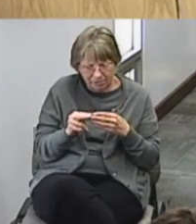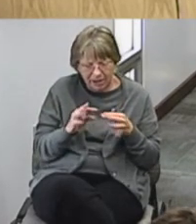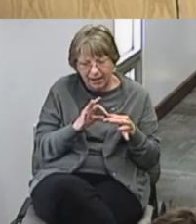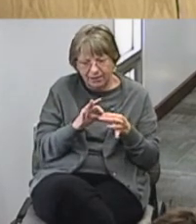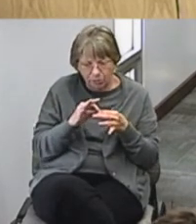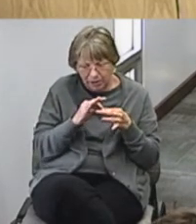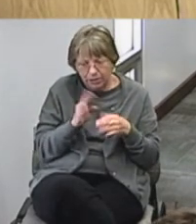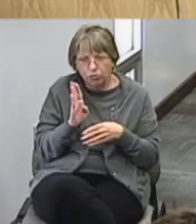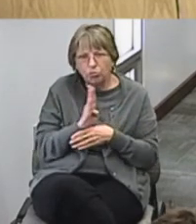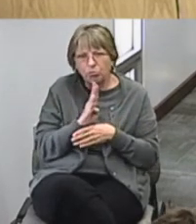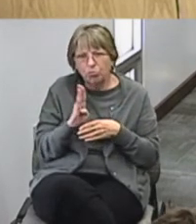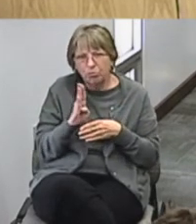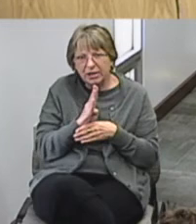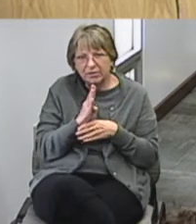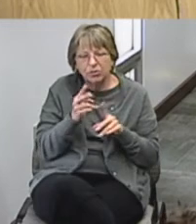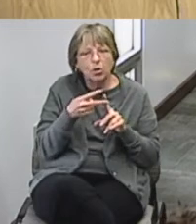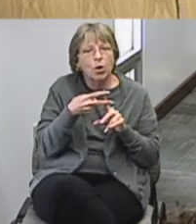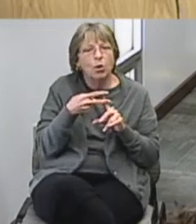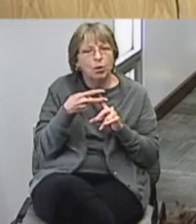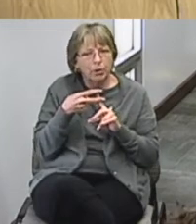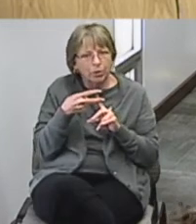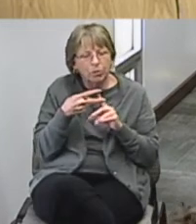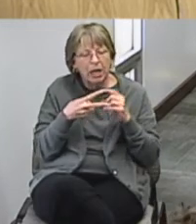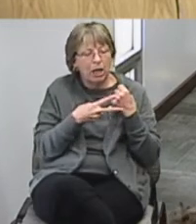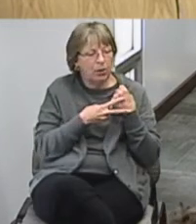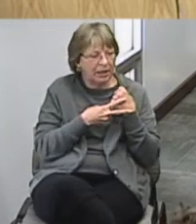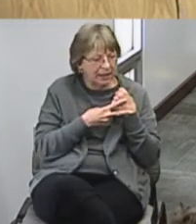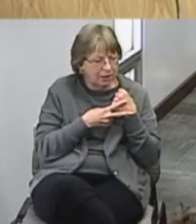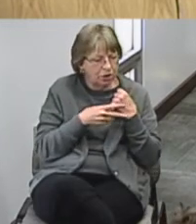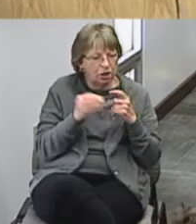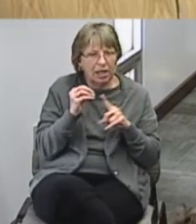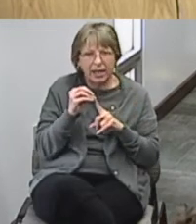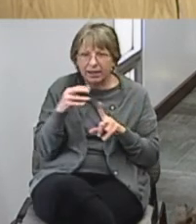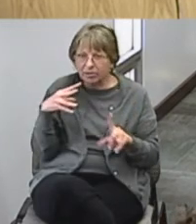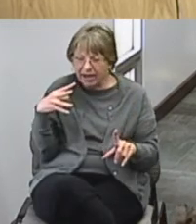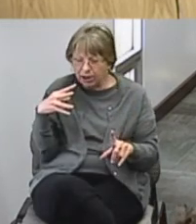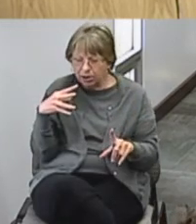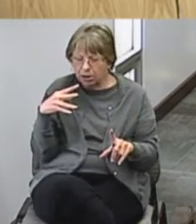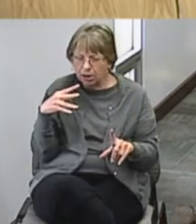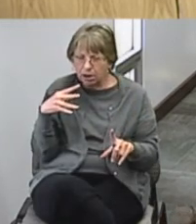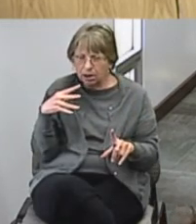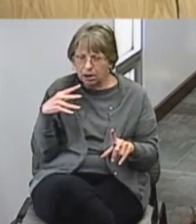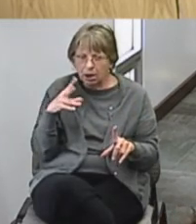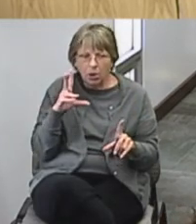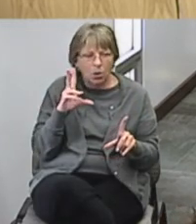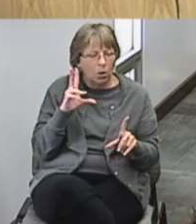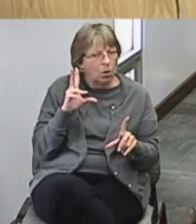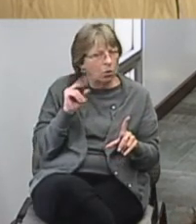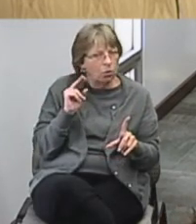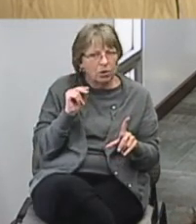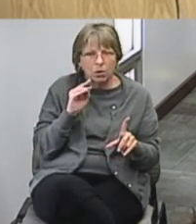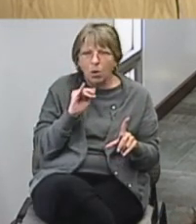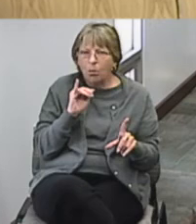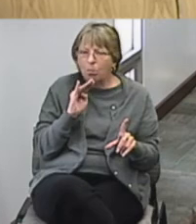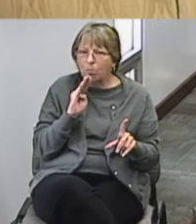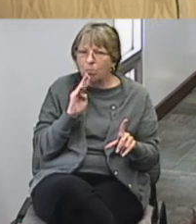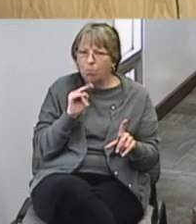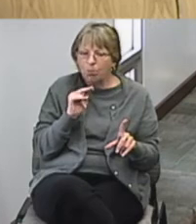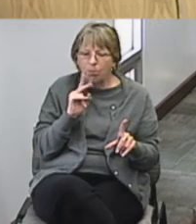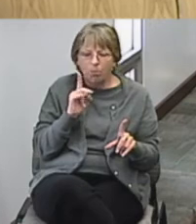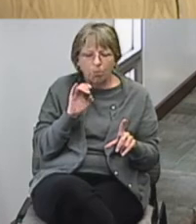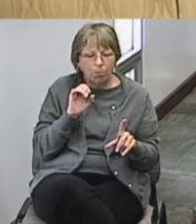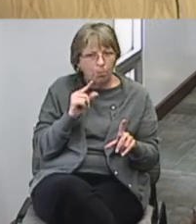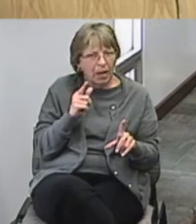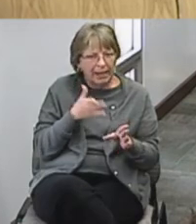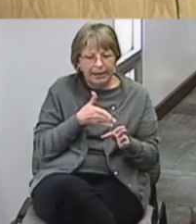recruitment, business retention, and business expansion, with no binding direction other than